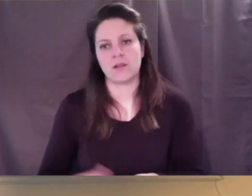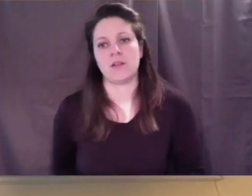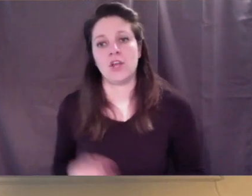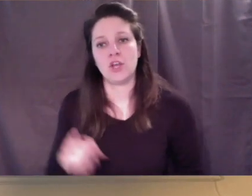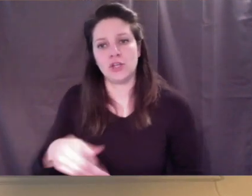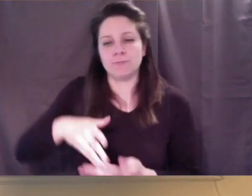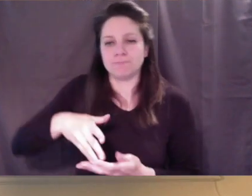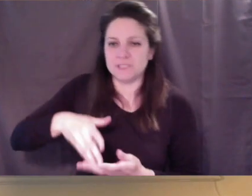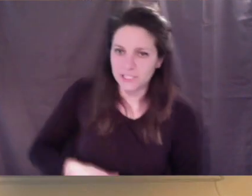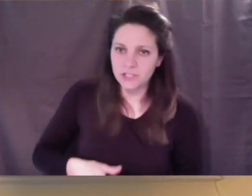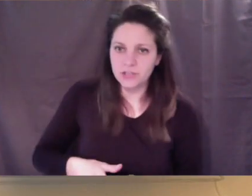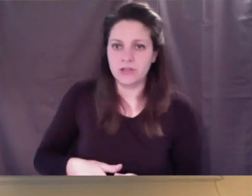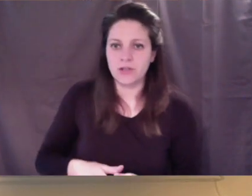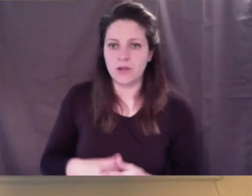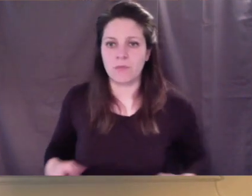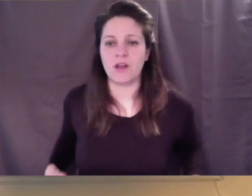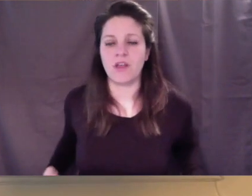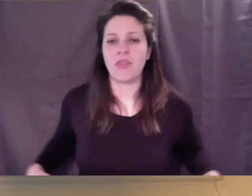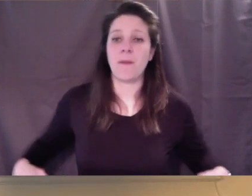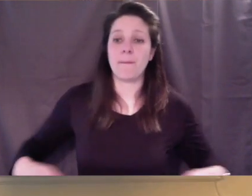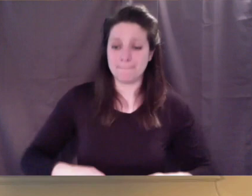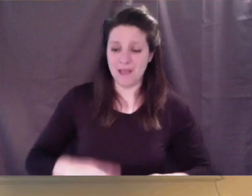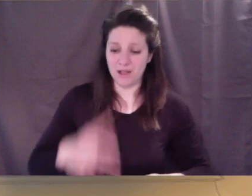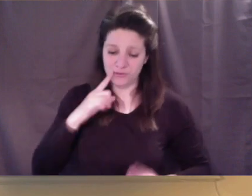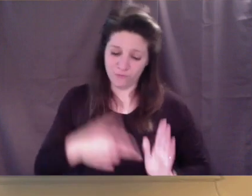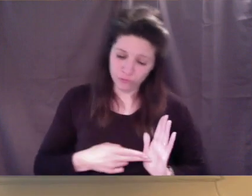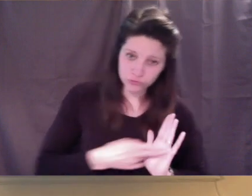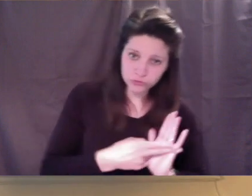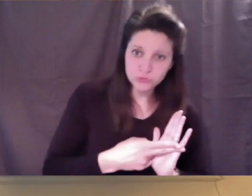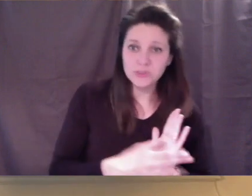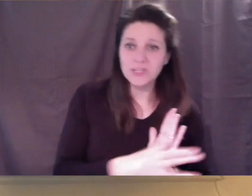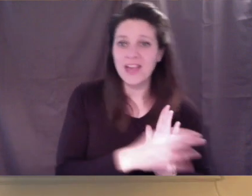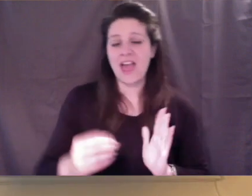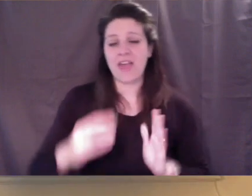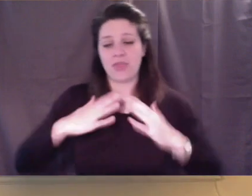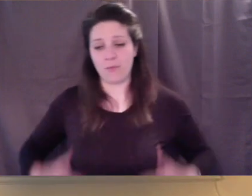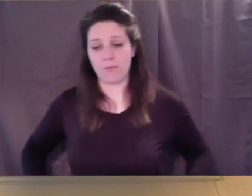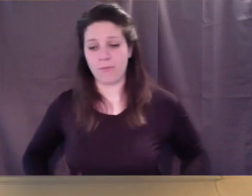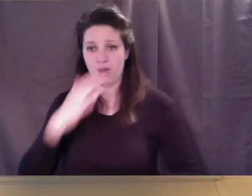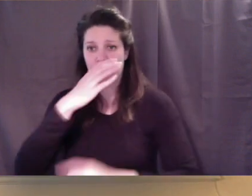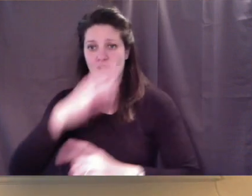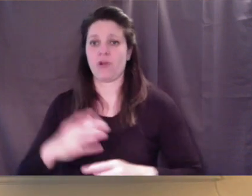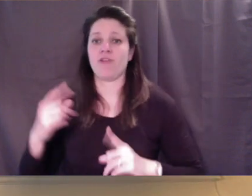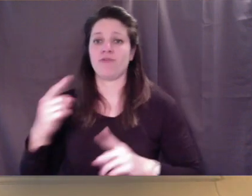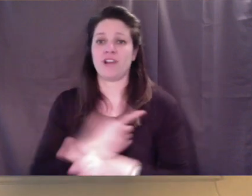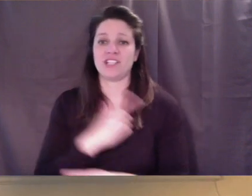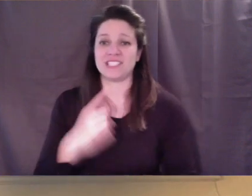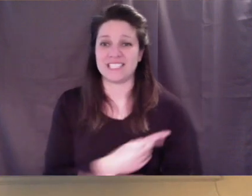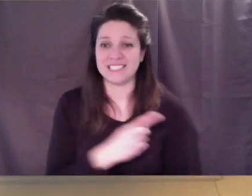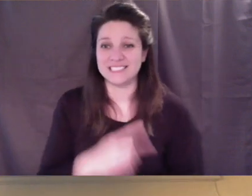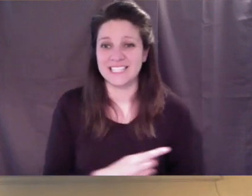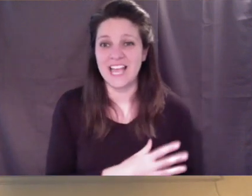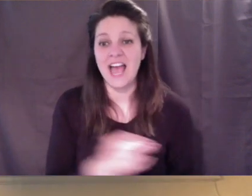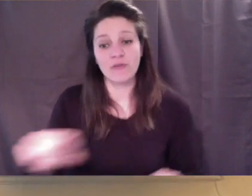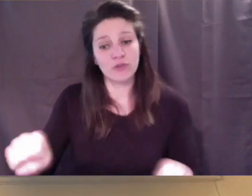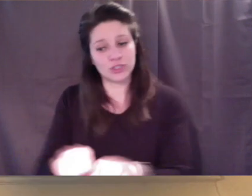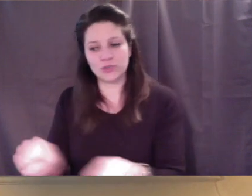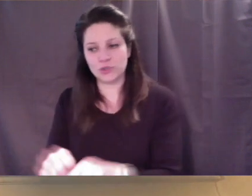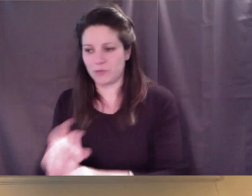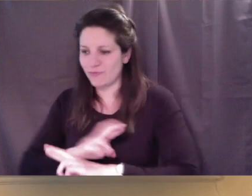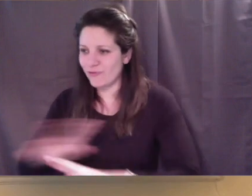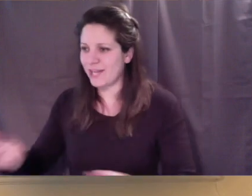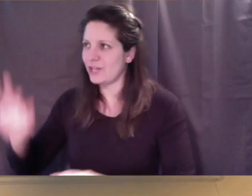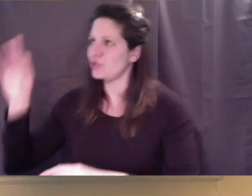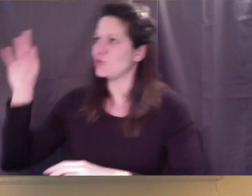standing firm. Stand your ground, putting on the belt of truth and the body armor of God's righteousness. For shoes, put